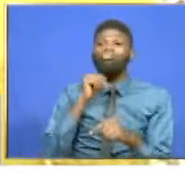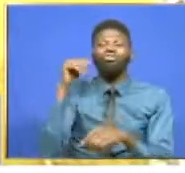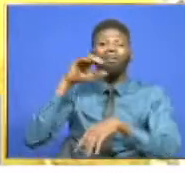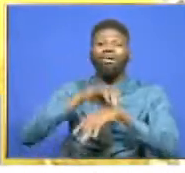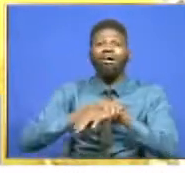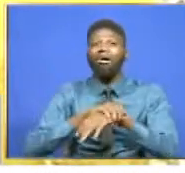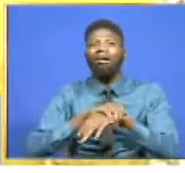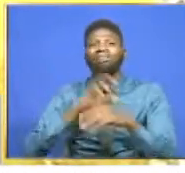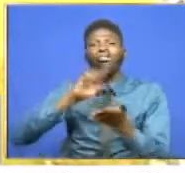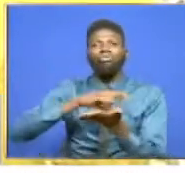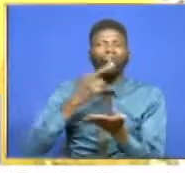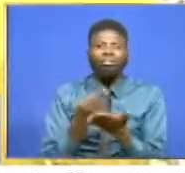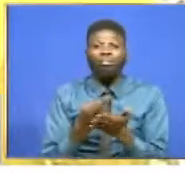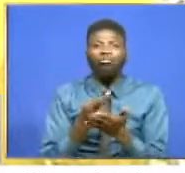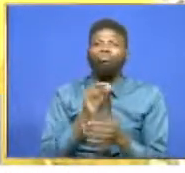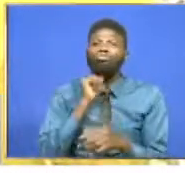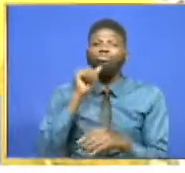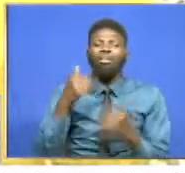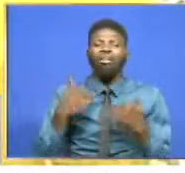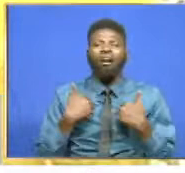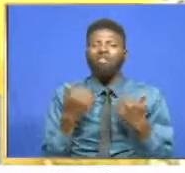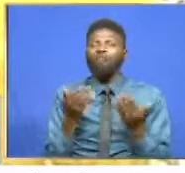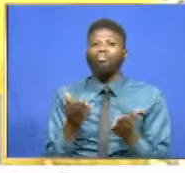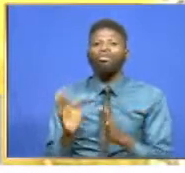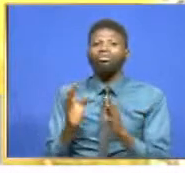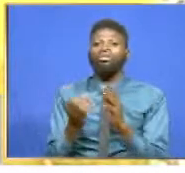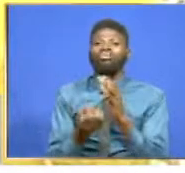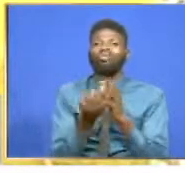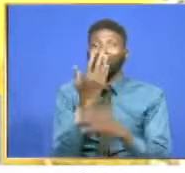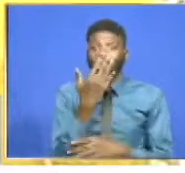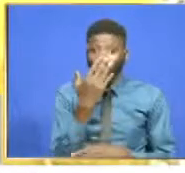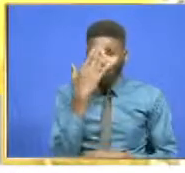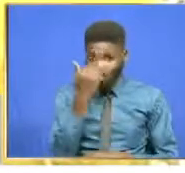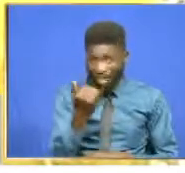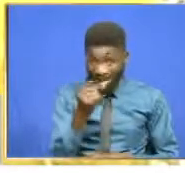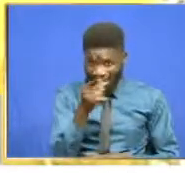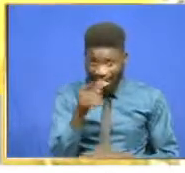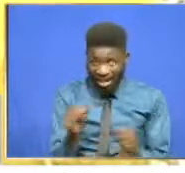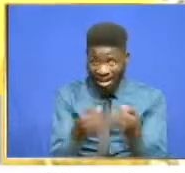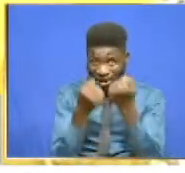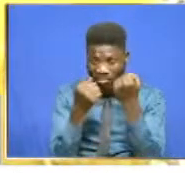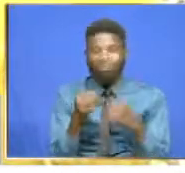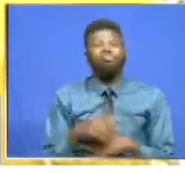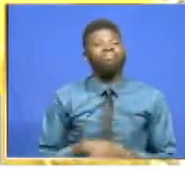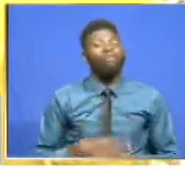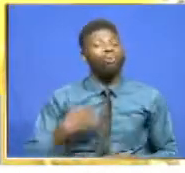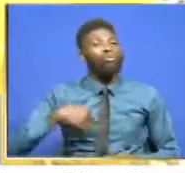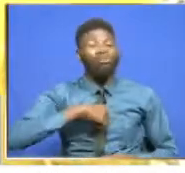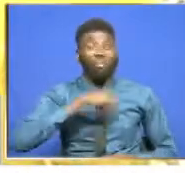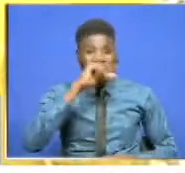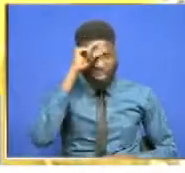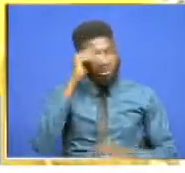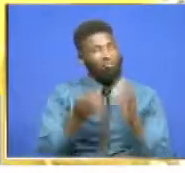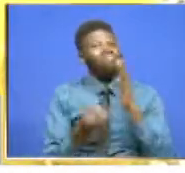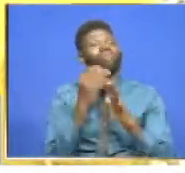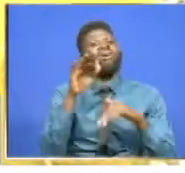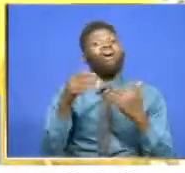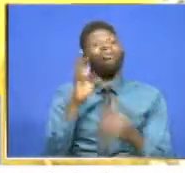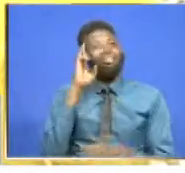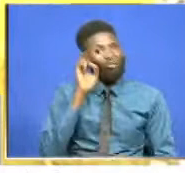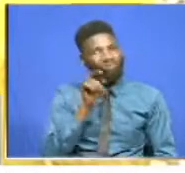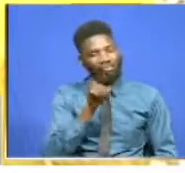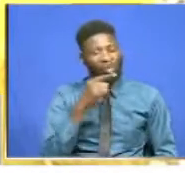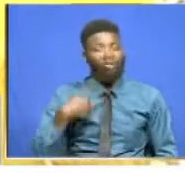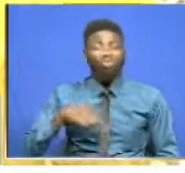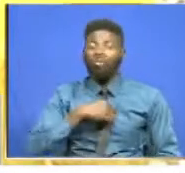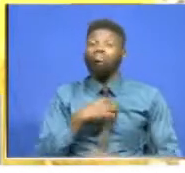grow? Why does that happen? It's because of the way you form our government. If you form our government in an inclusive manner, because what is